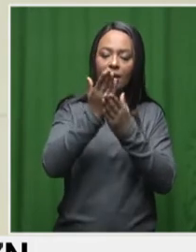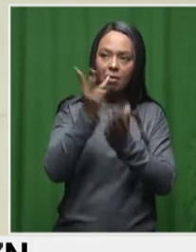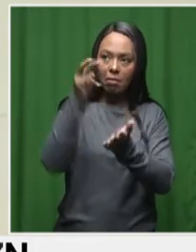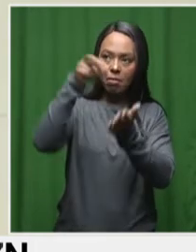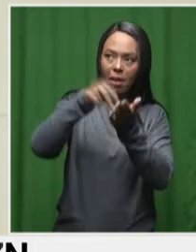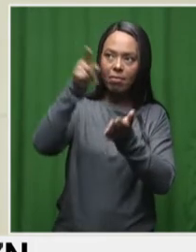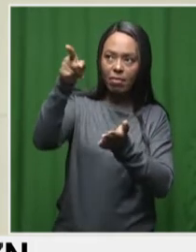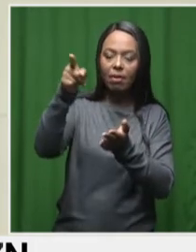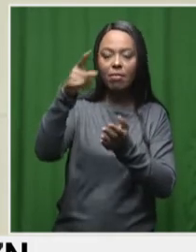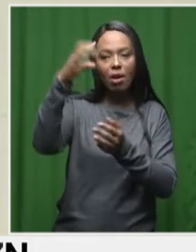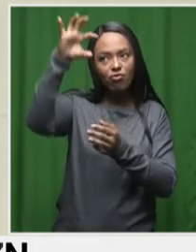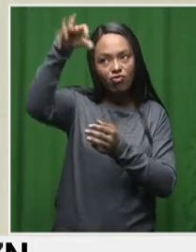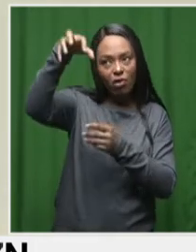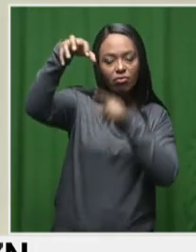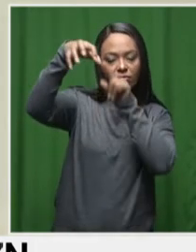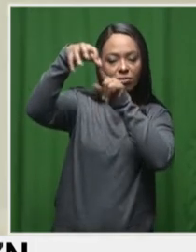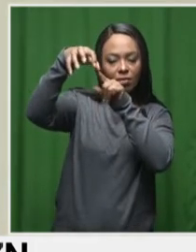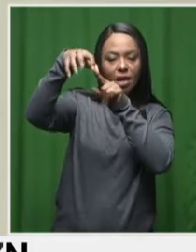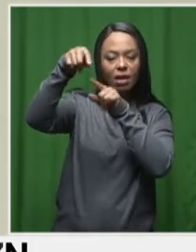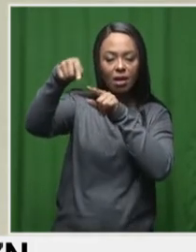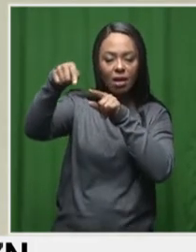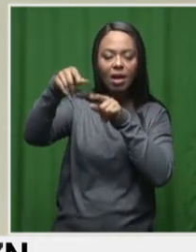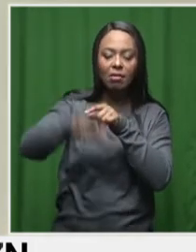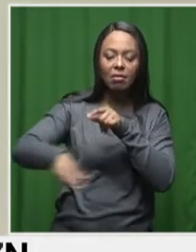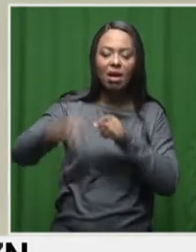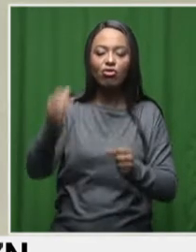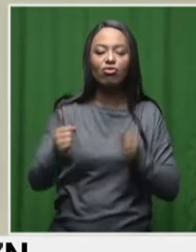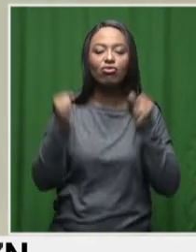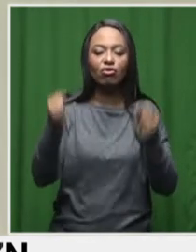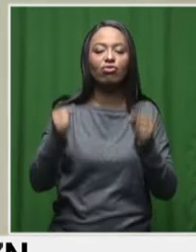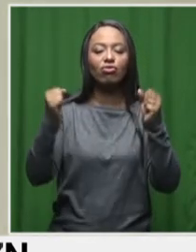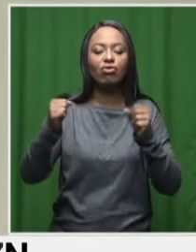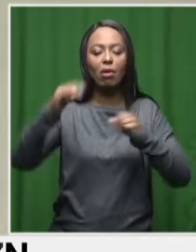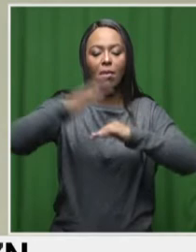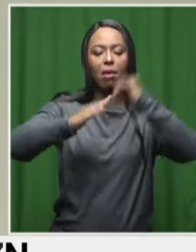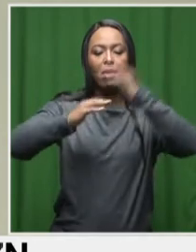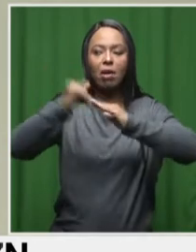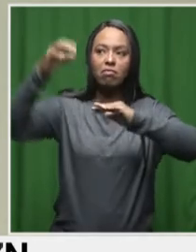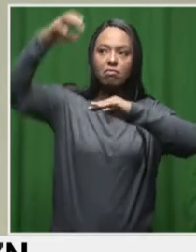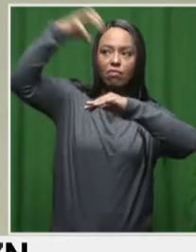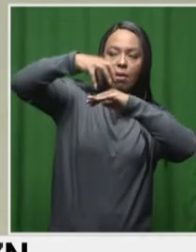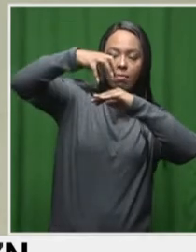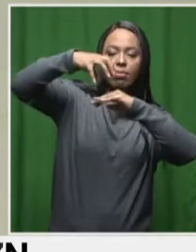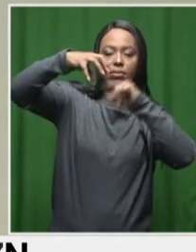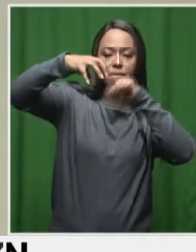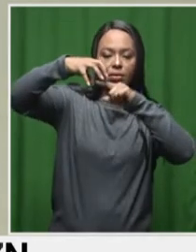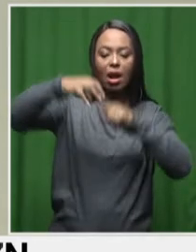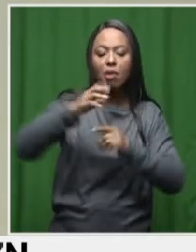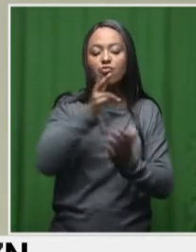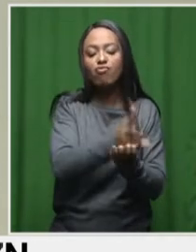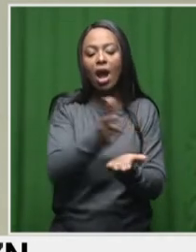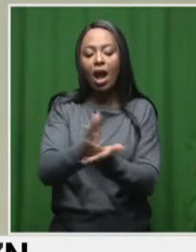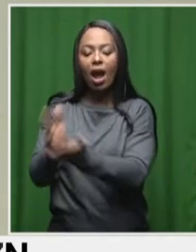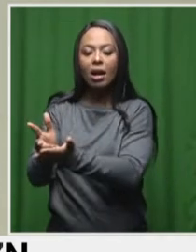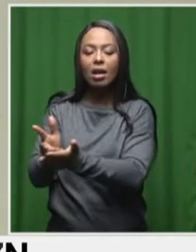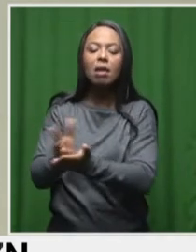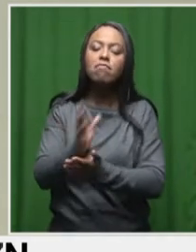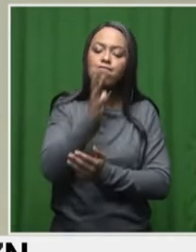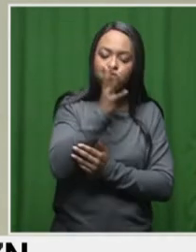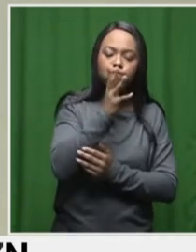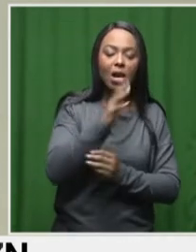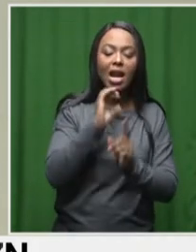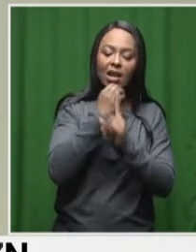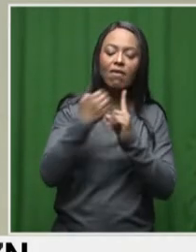how easy the event is, so much accessible with plenty parking and a very welcoming